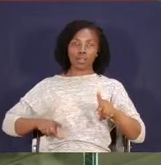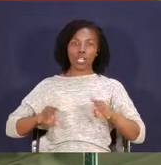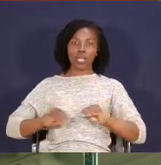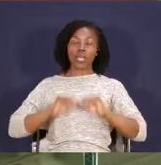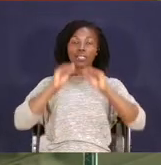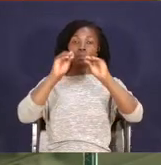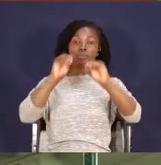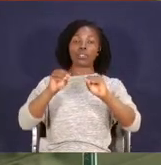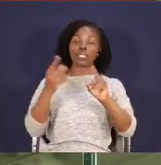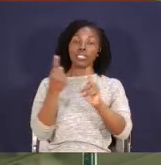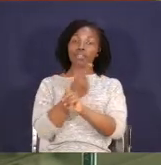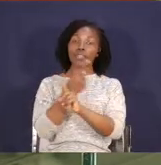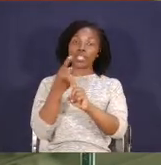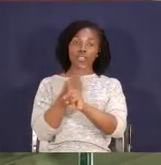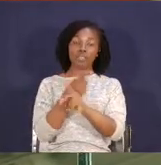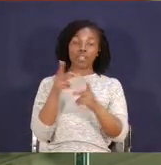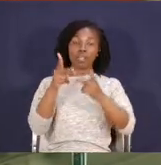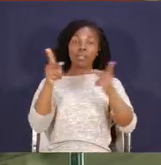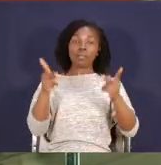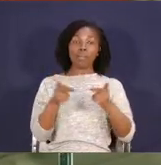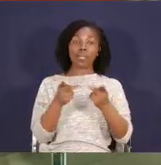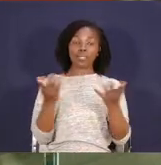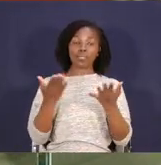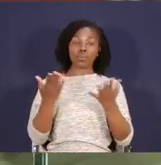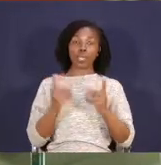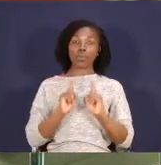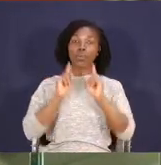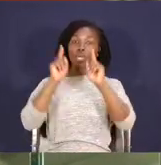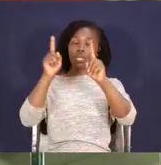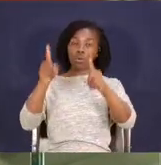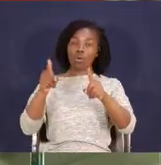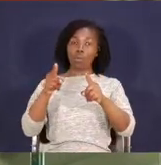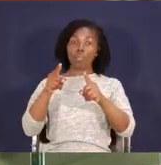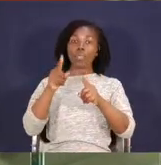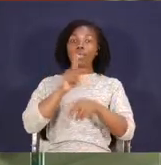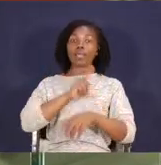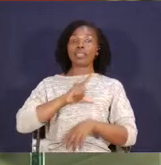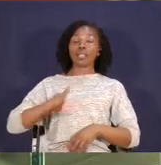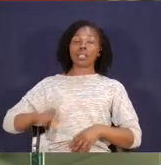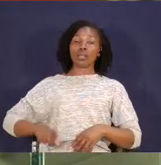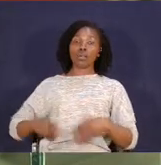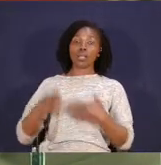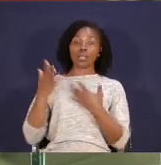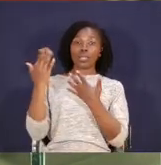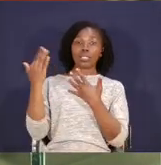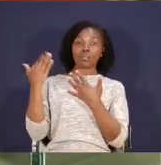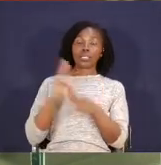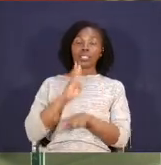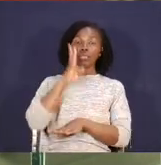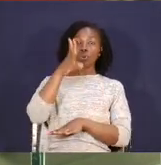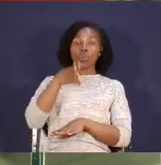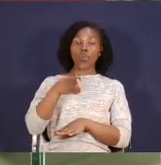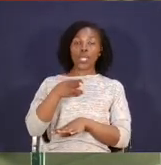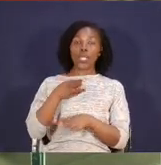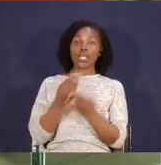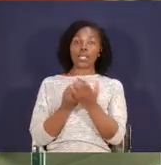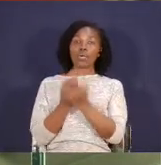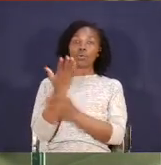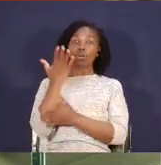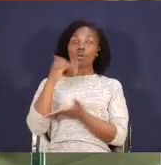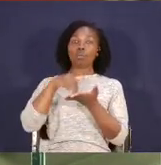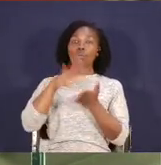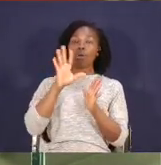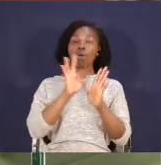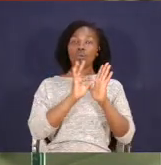the various platforms where we are. And God is expecting that in that place, you shall bear much fruit. And so the Apostle